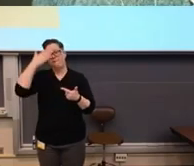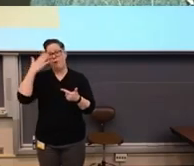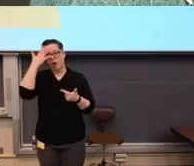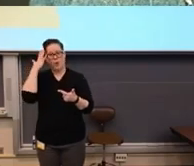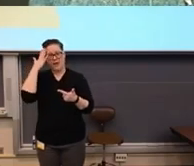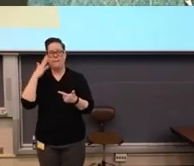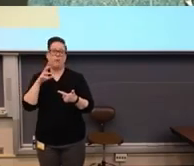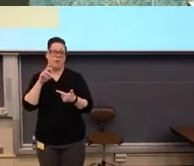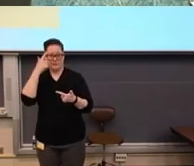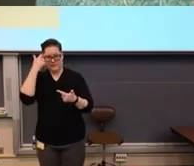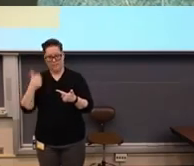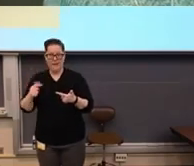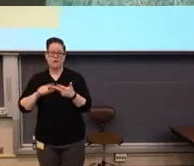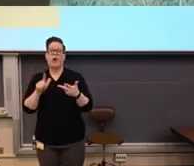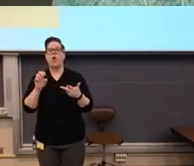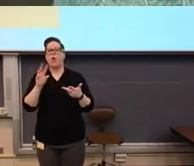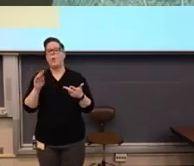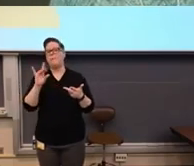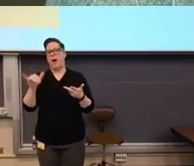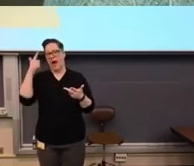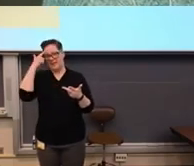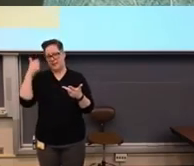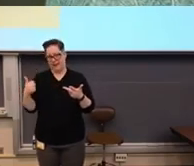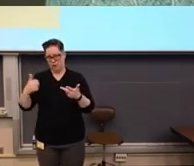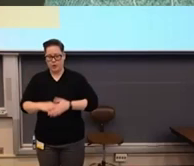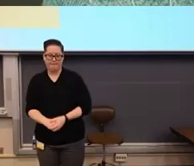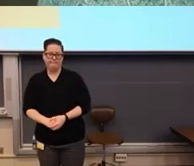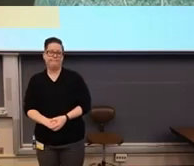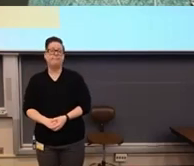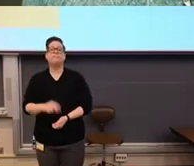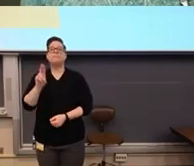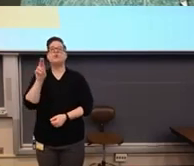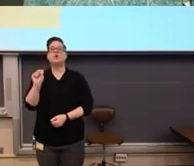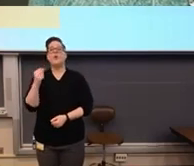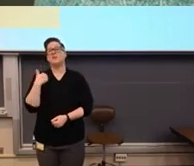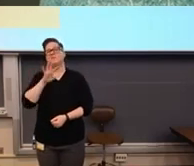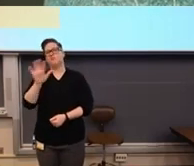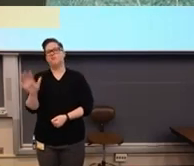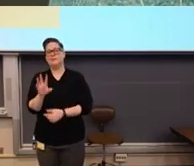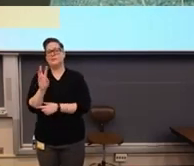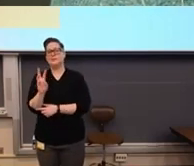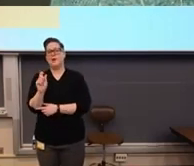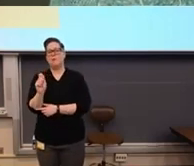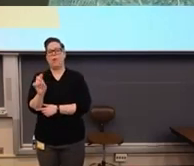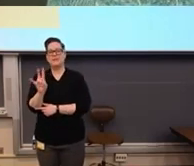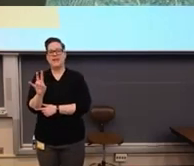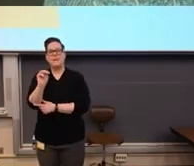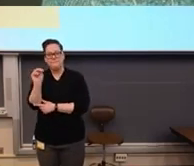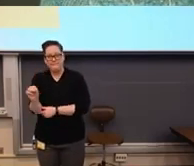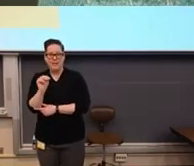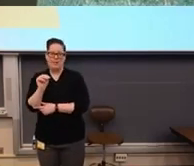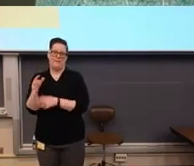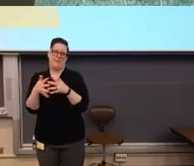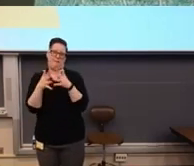and Lewy body dementia. And in the United States, there's an estimated 6.7 million